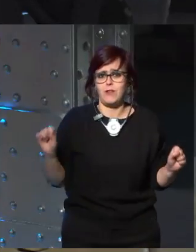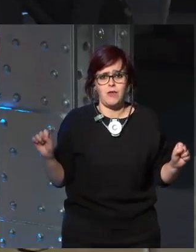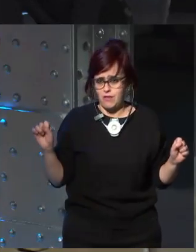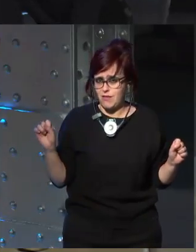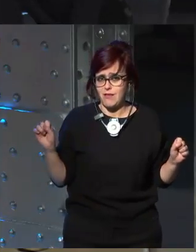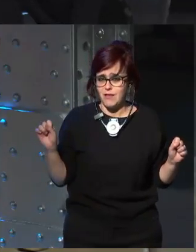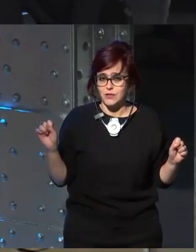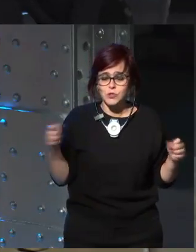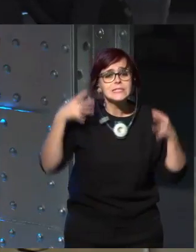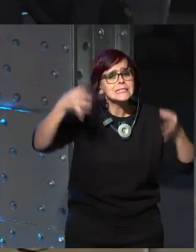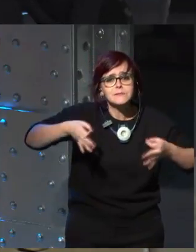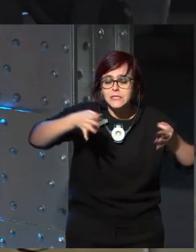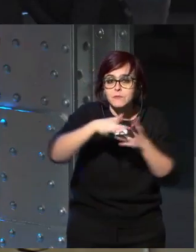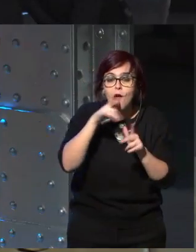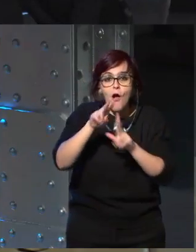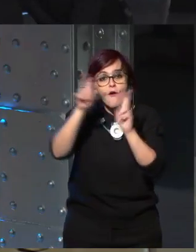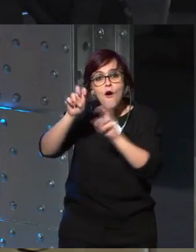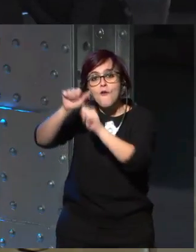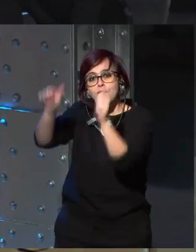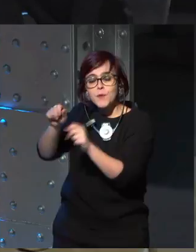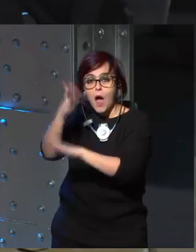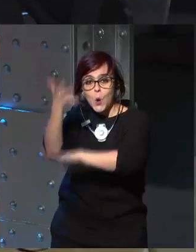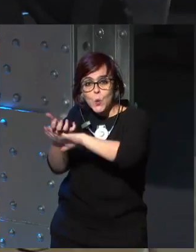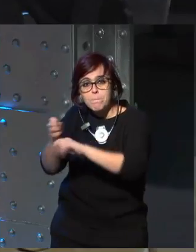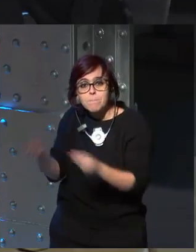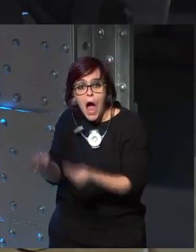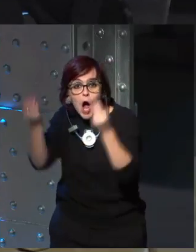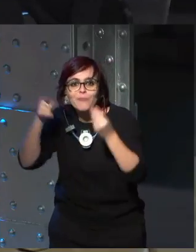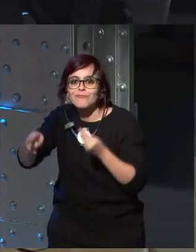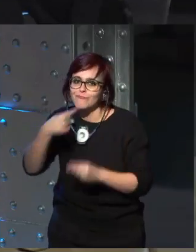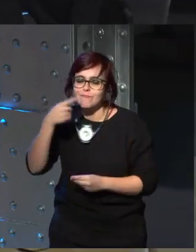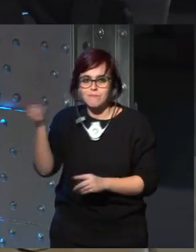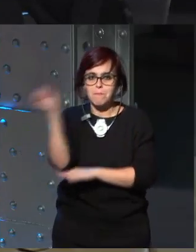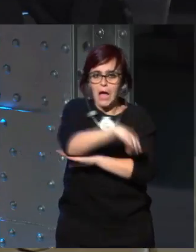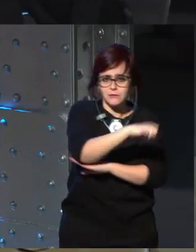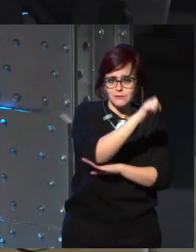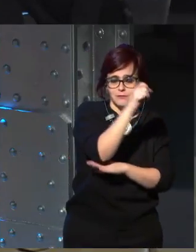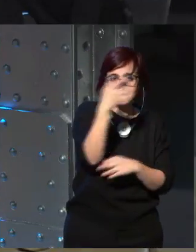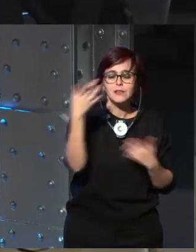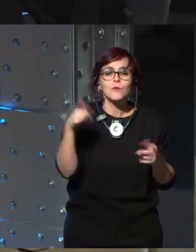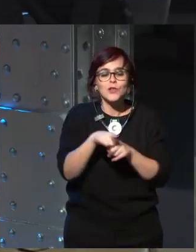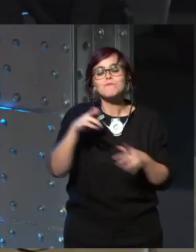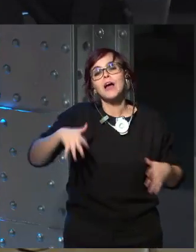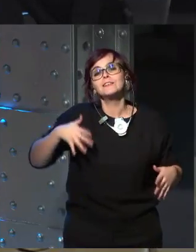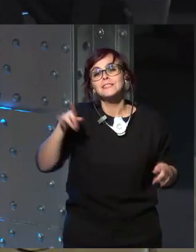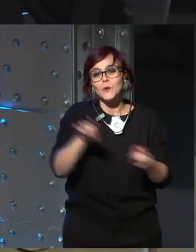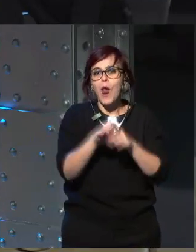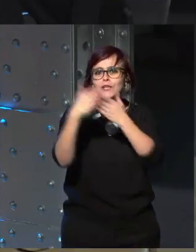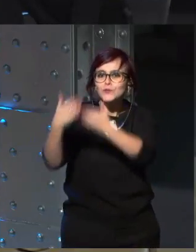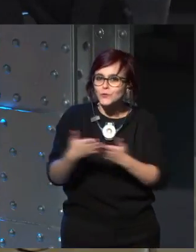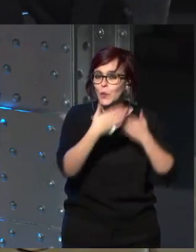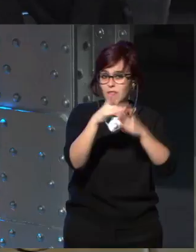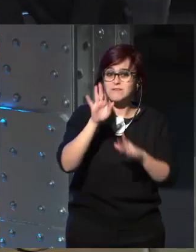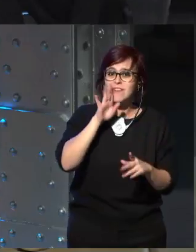way to do it. And the thing with digital music is a good example. I'm sympathetic to some of those studies. I find them fascinating for no other